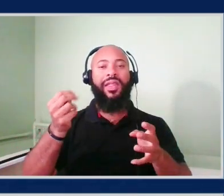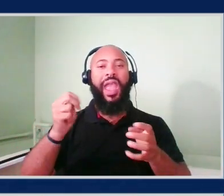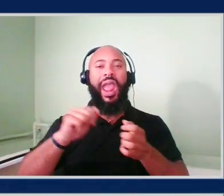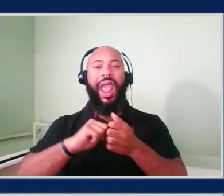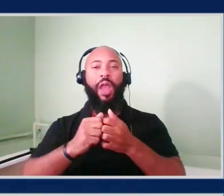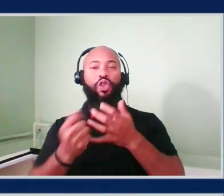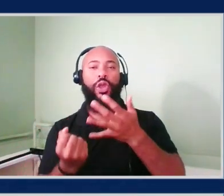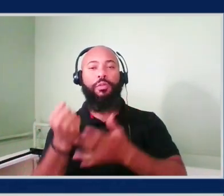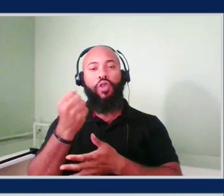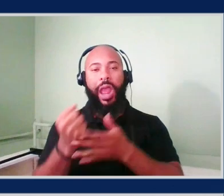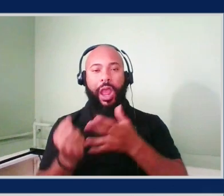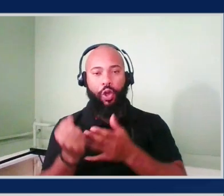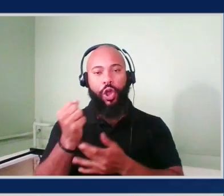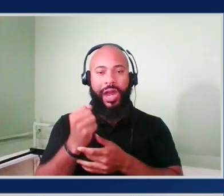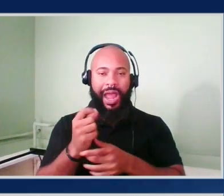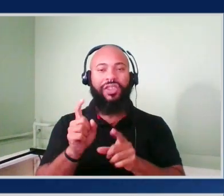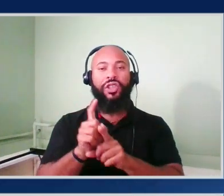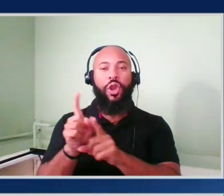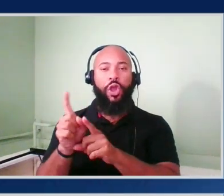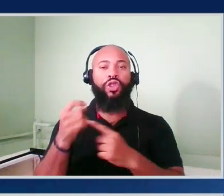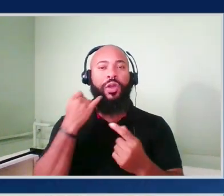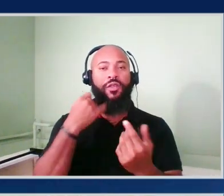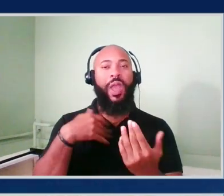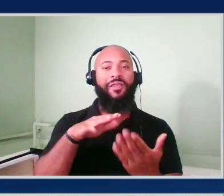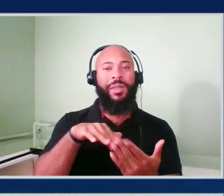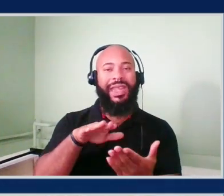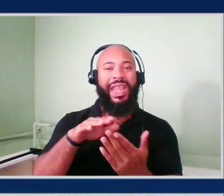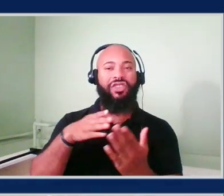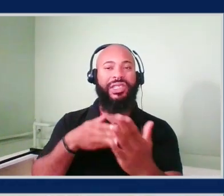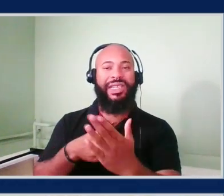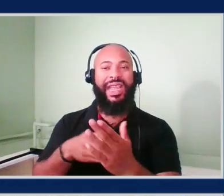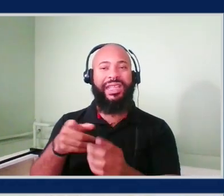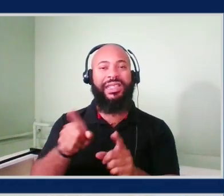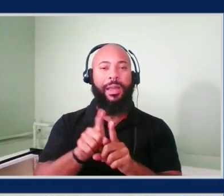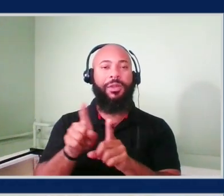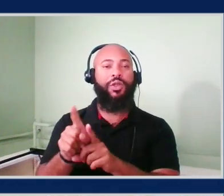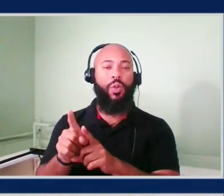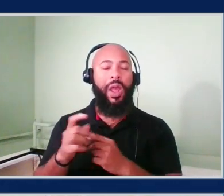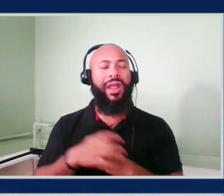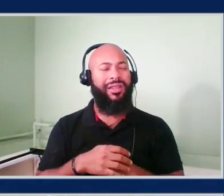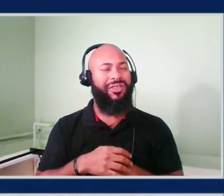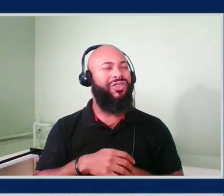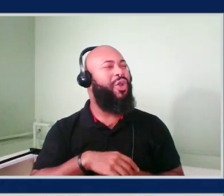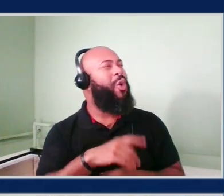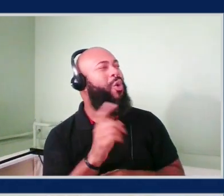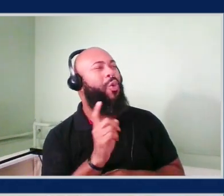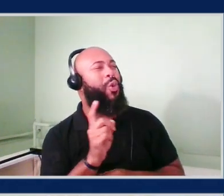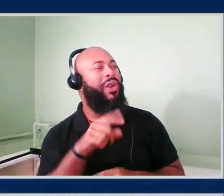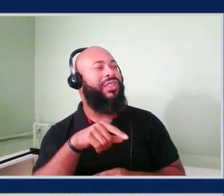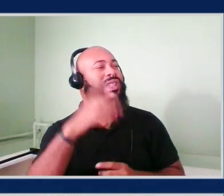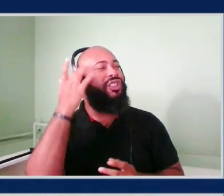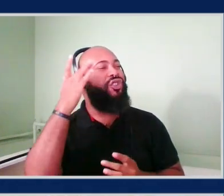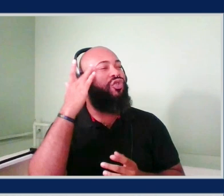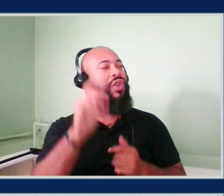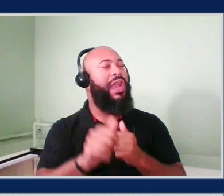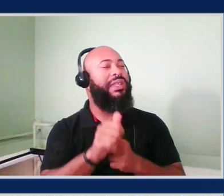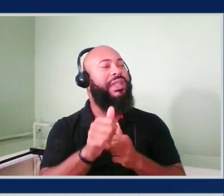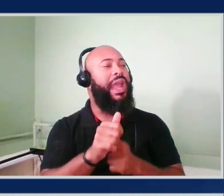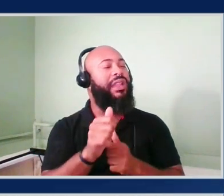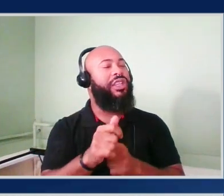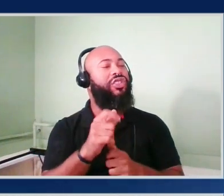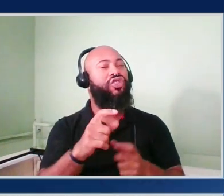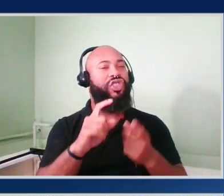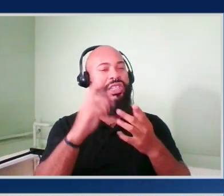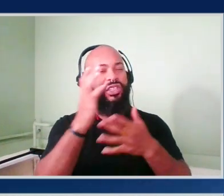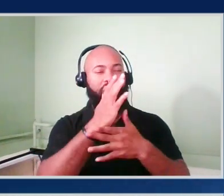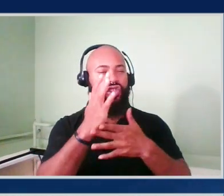if you've got mitigations against them and so on. Yeah, very neat. Where does this threat intelligence fall in the shared responsibility model? You brought it